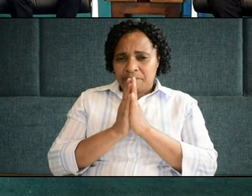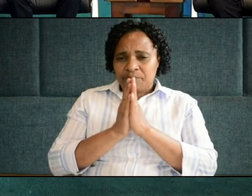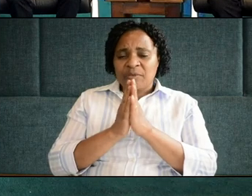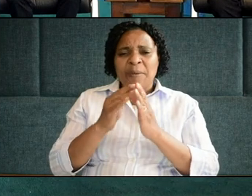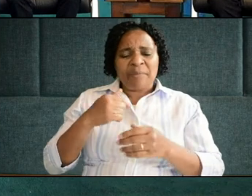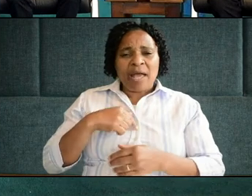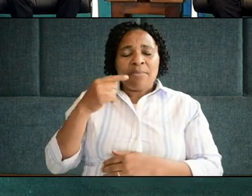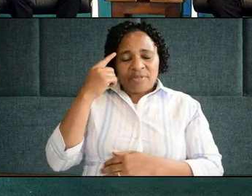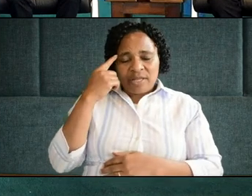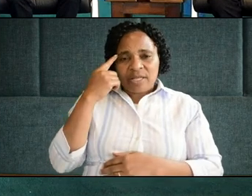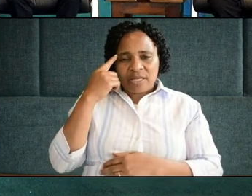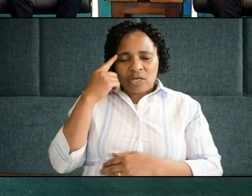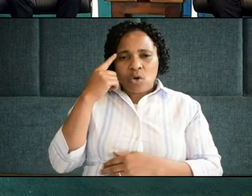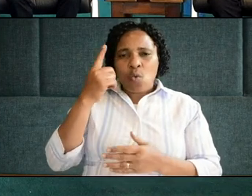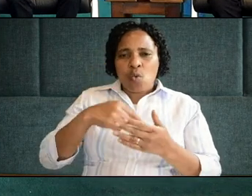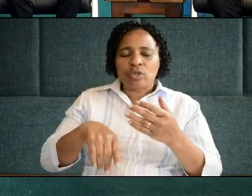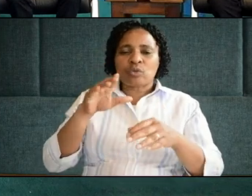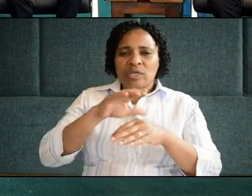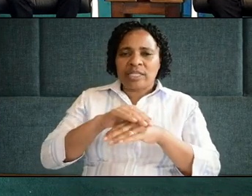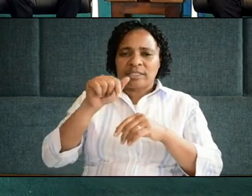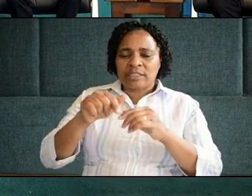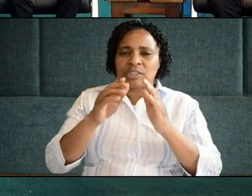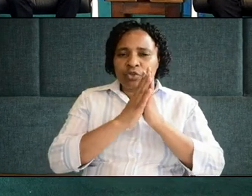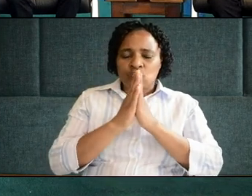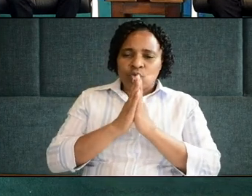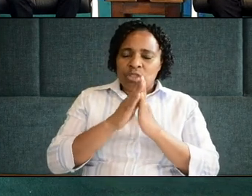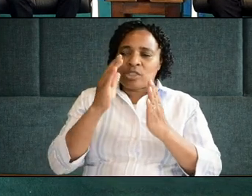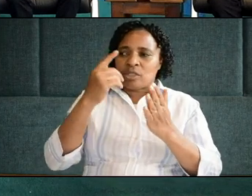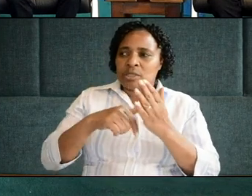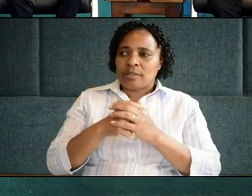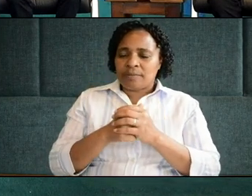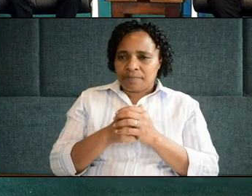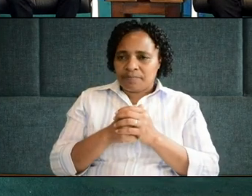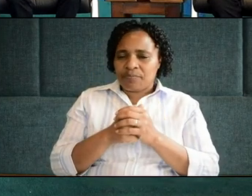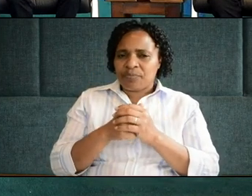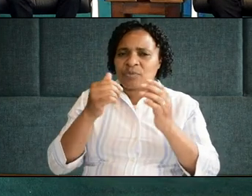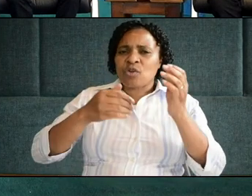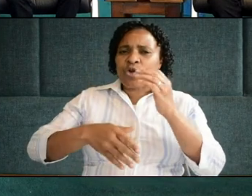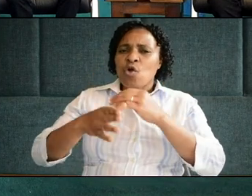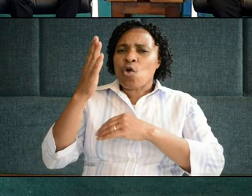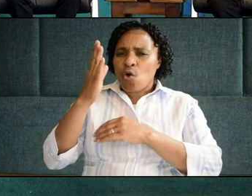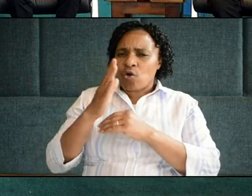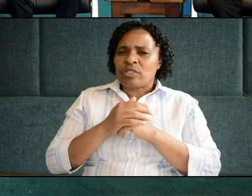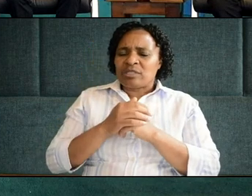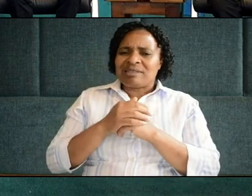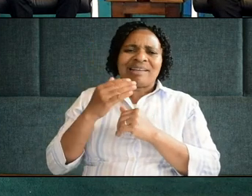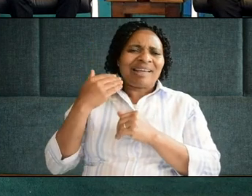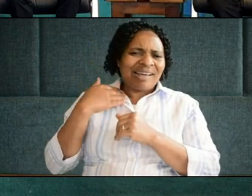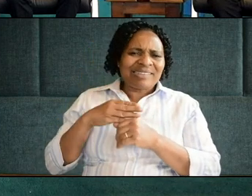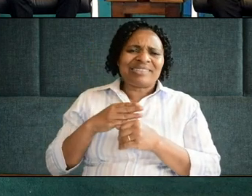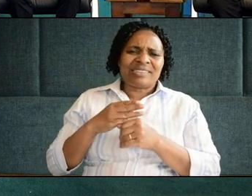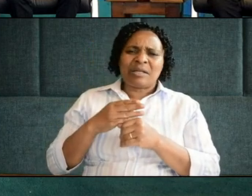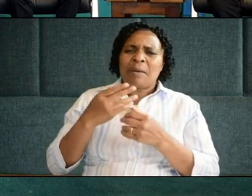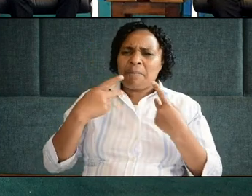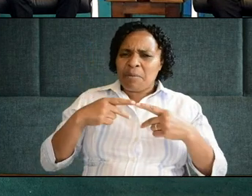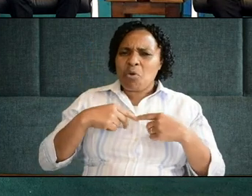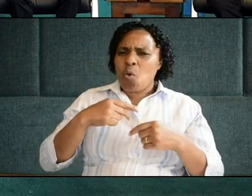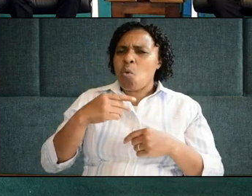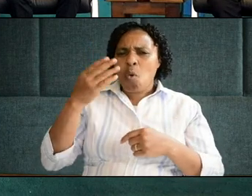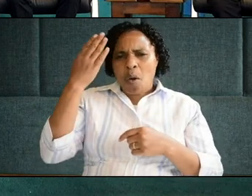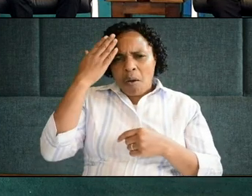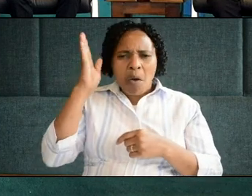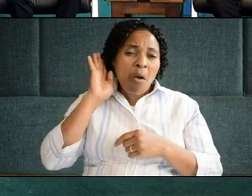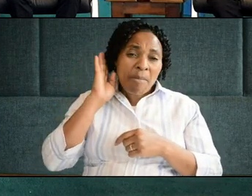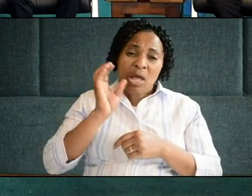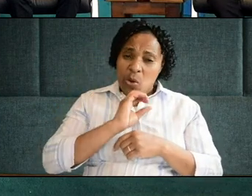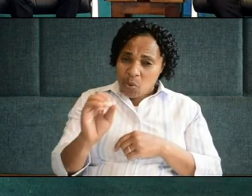I think what you can get from this story is that God really hates disobedience. Mm-hmm. And in